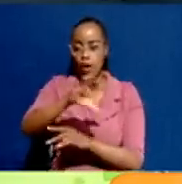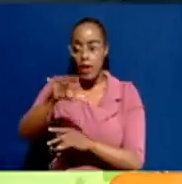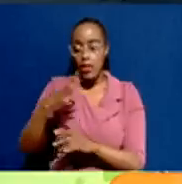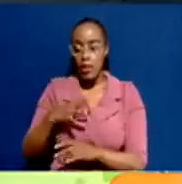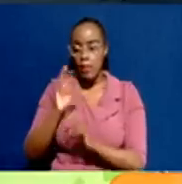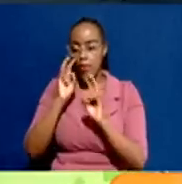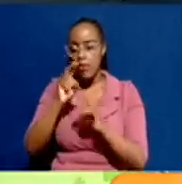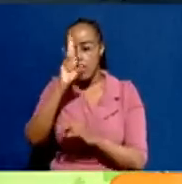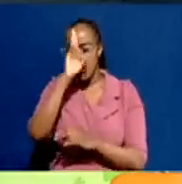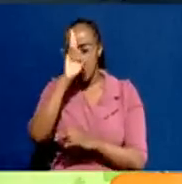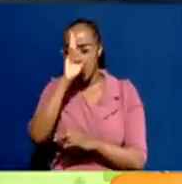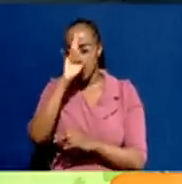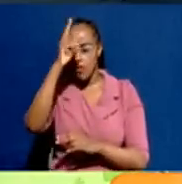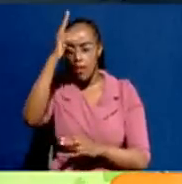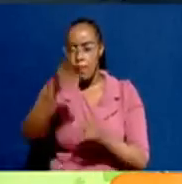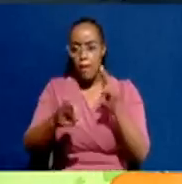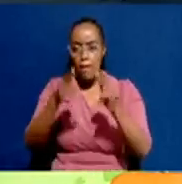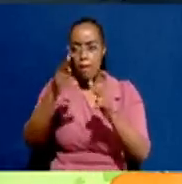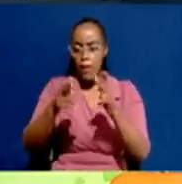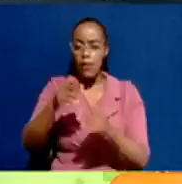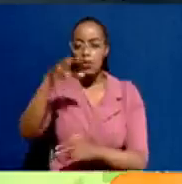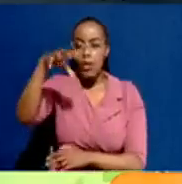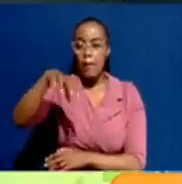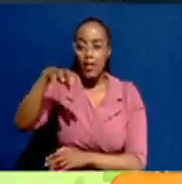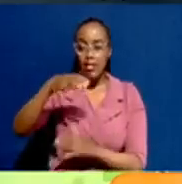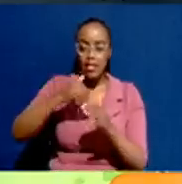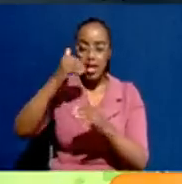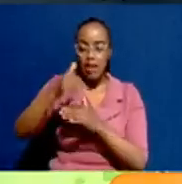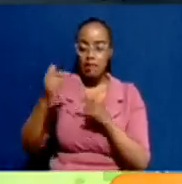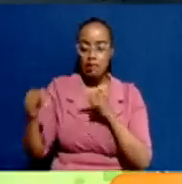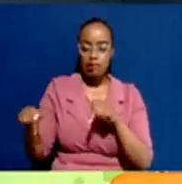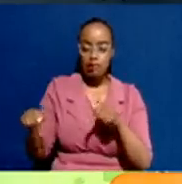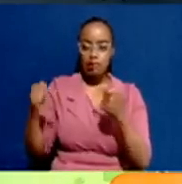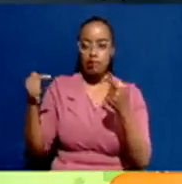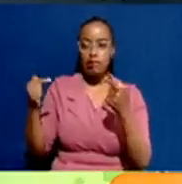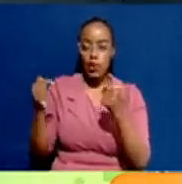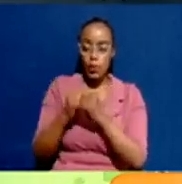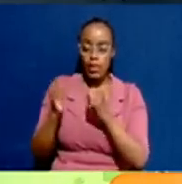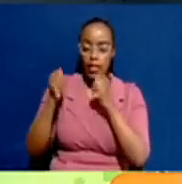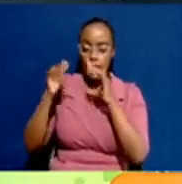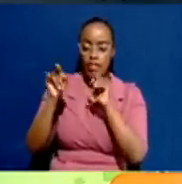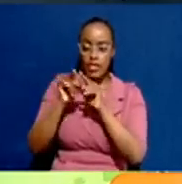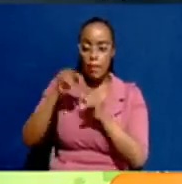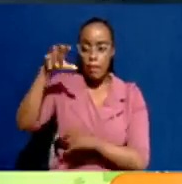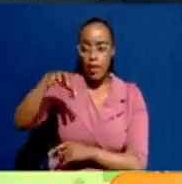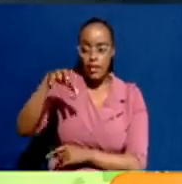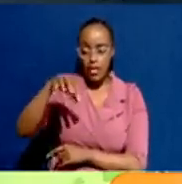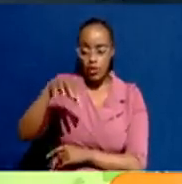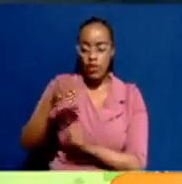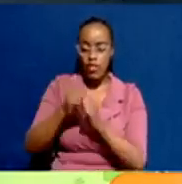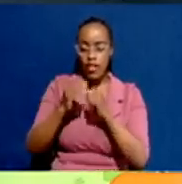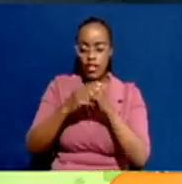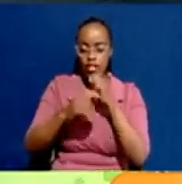eyewitnesses, traffic police officers opened fire at a public service vehicle after engaging in an altercation with the driver of the same vehicle. The